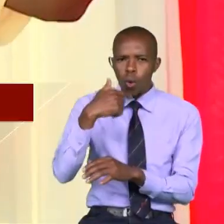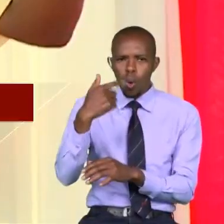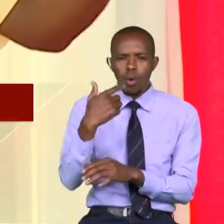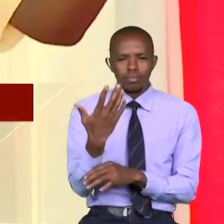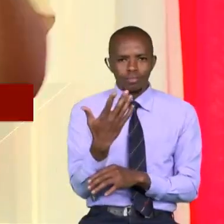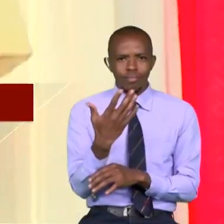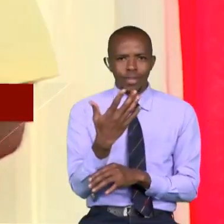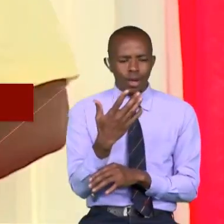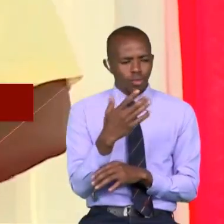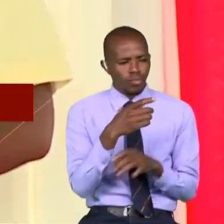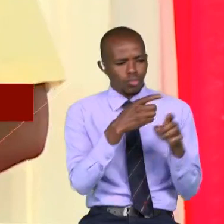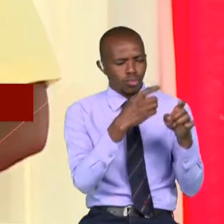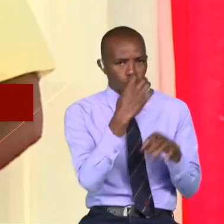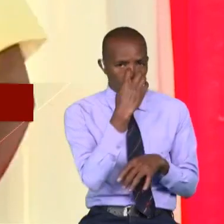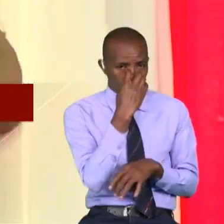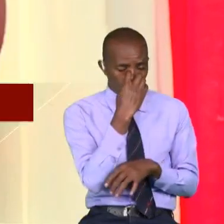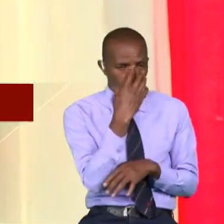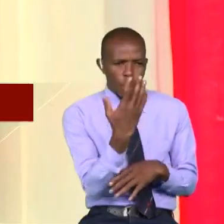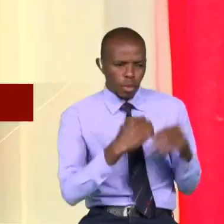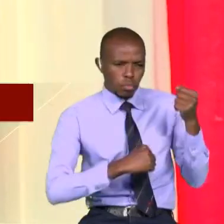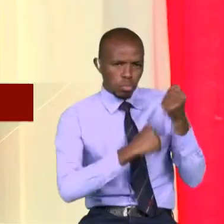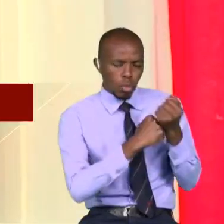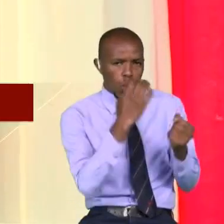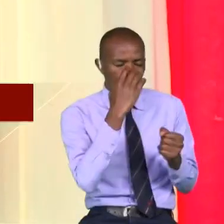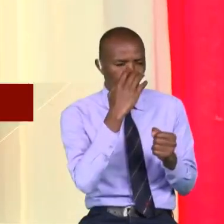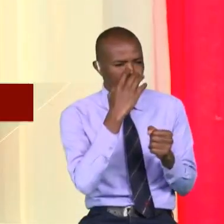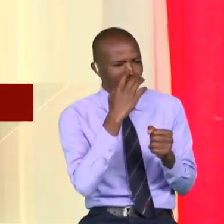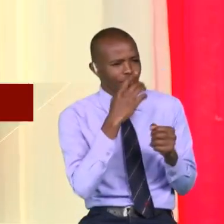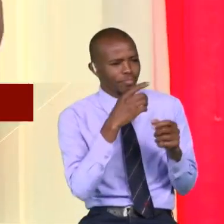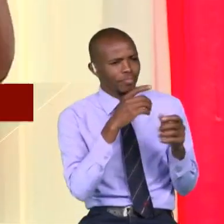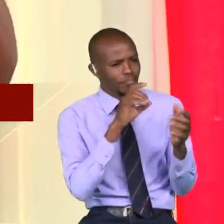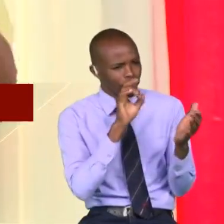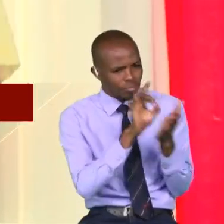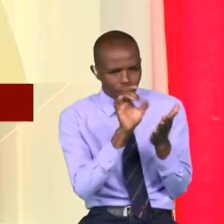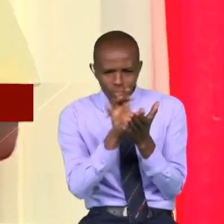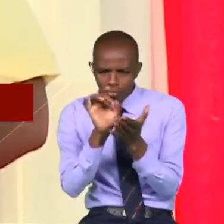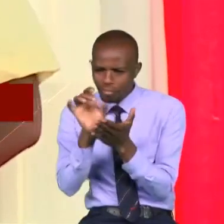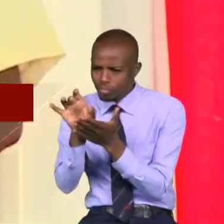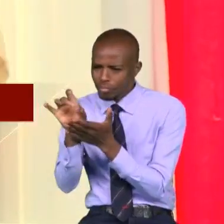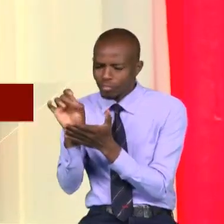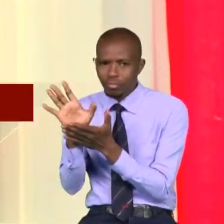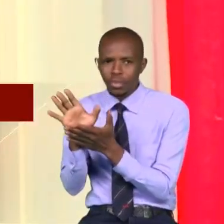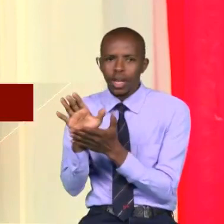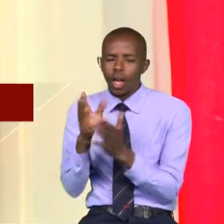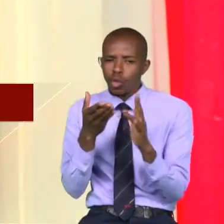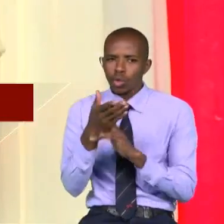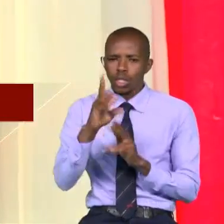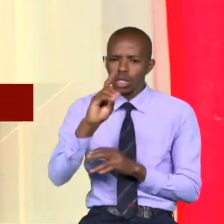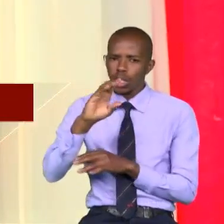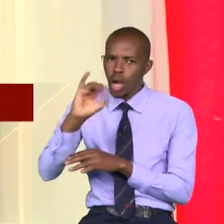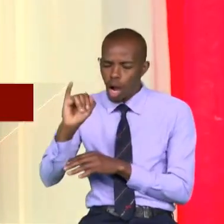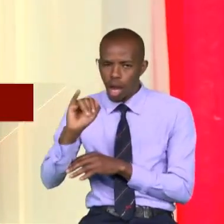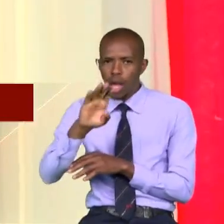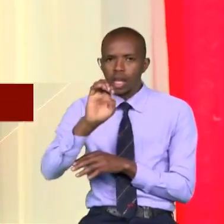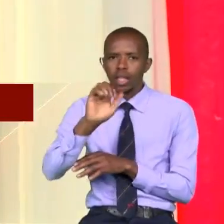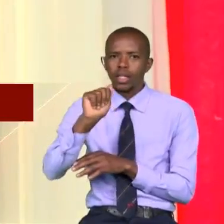inclining towards the deputy president is being persecuted and prosecuted by DCI,